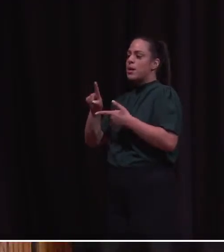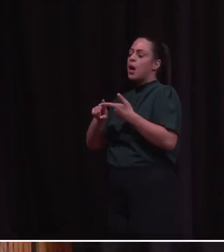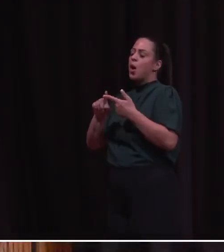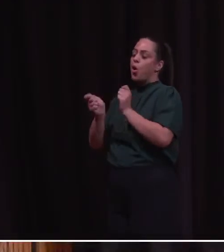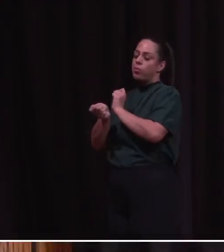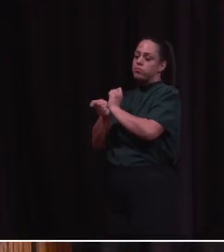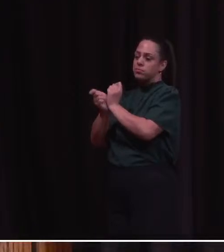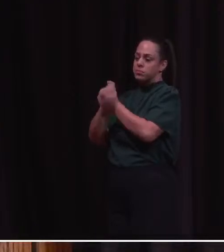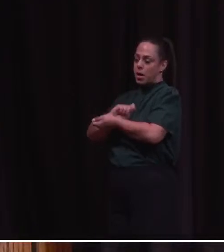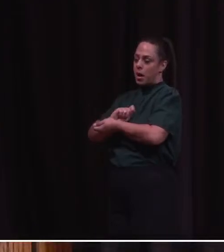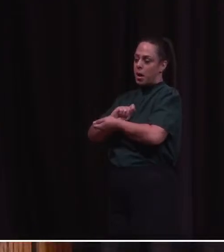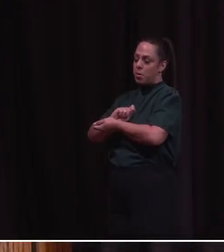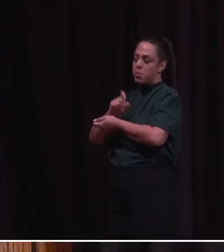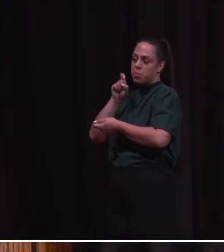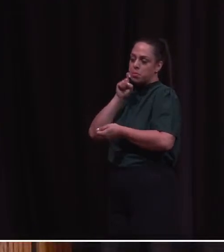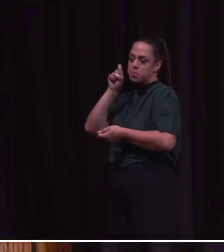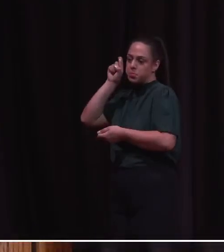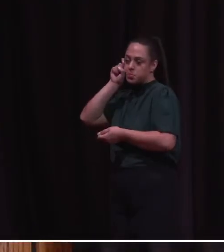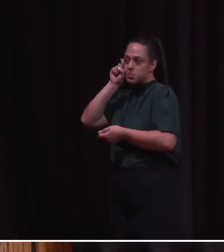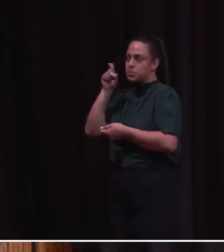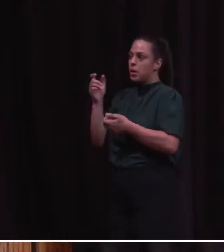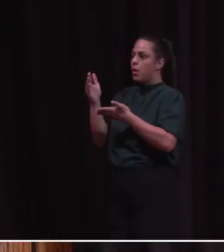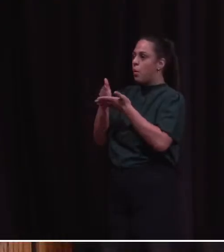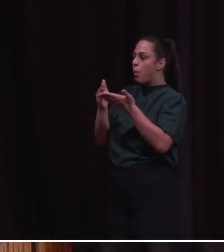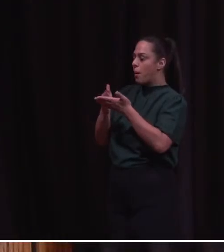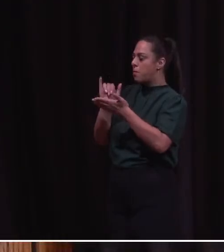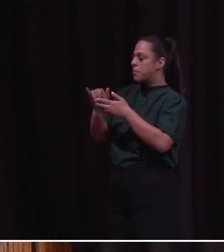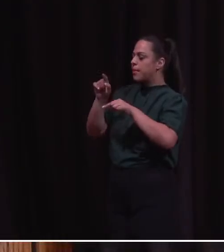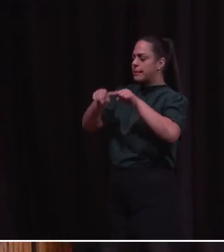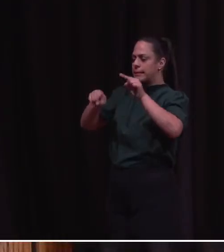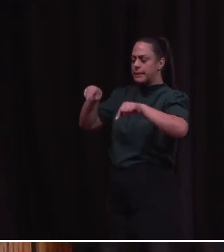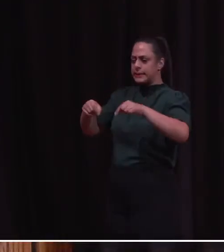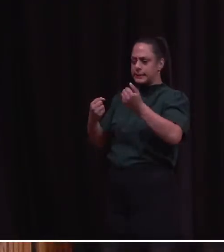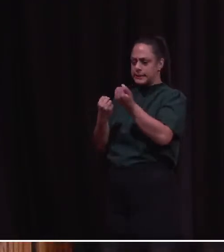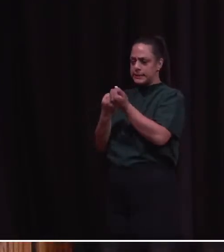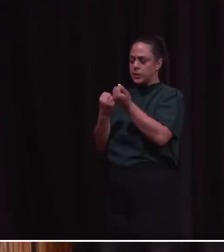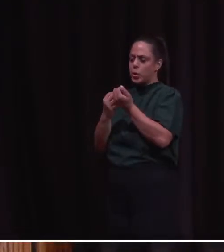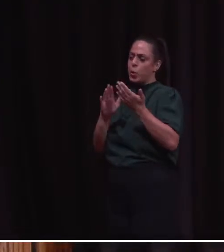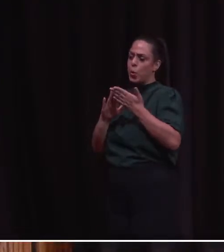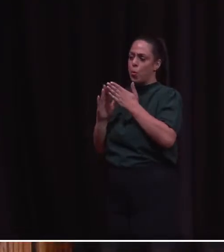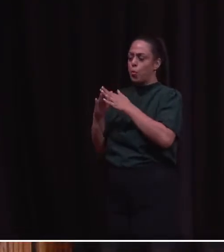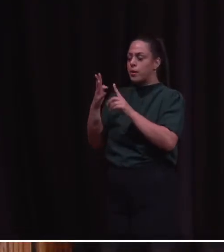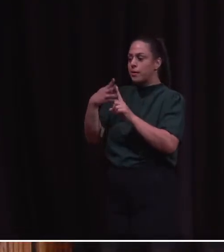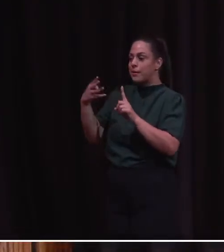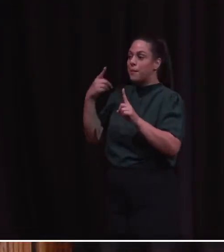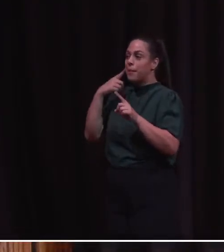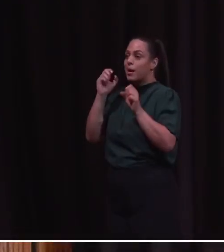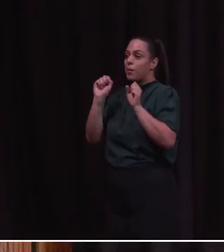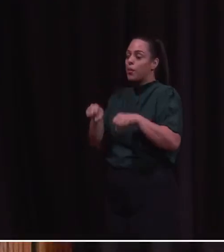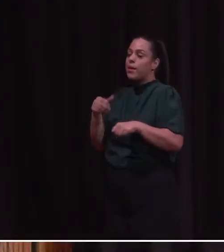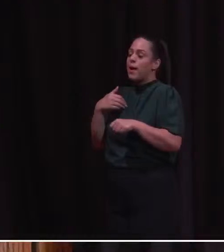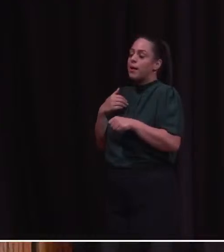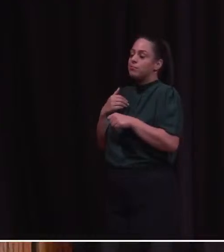differences that keeps the source of oppression in focus.